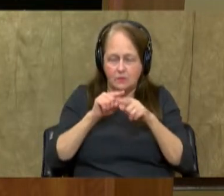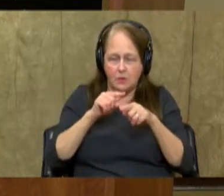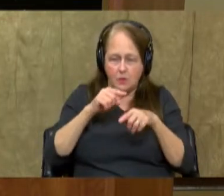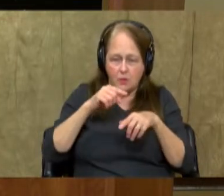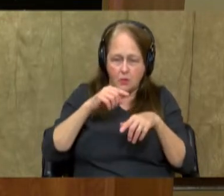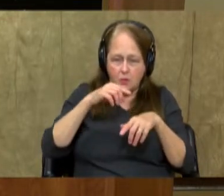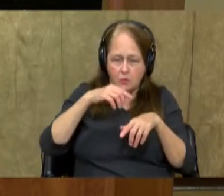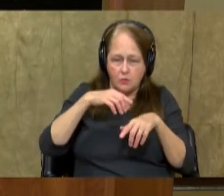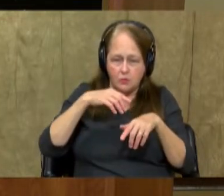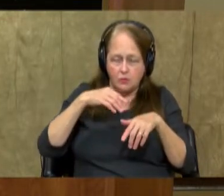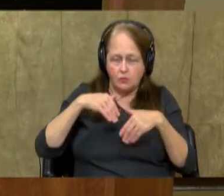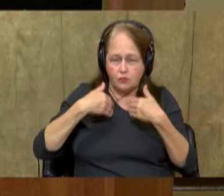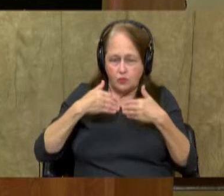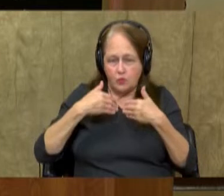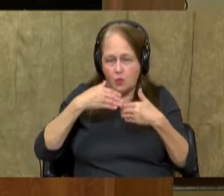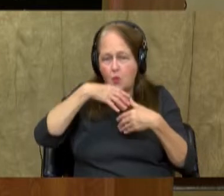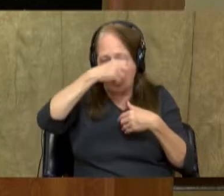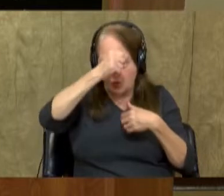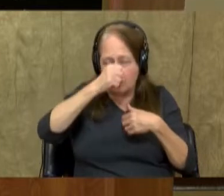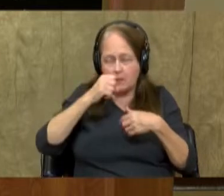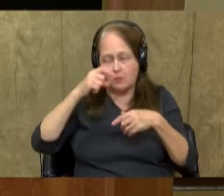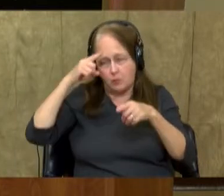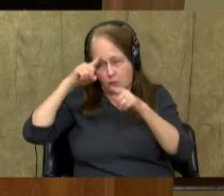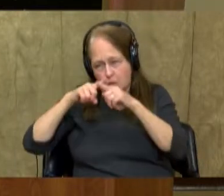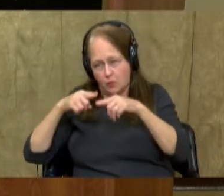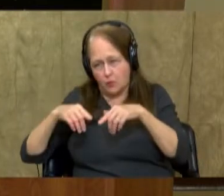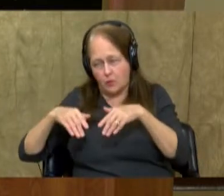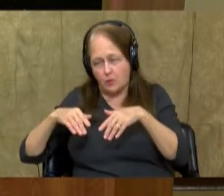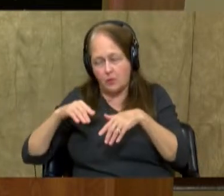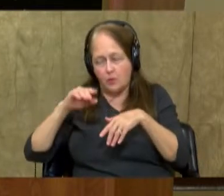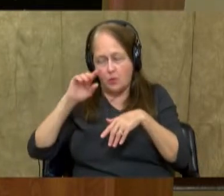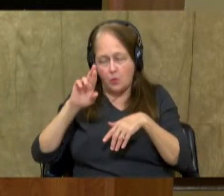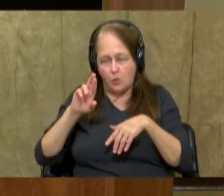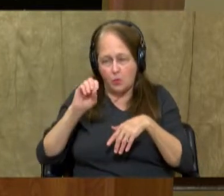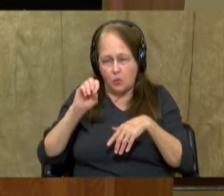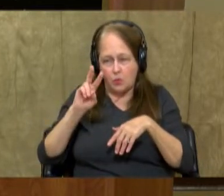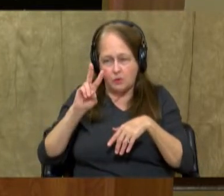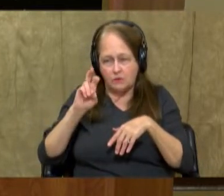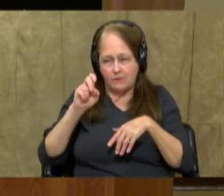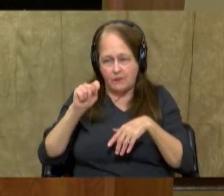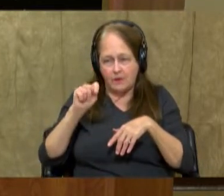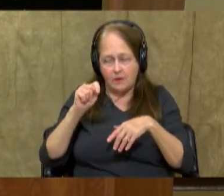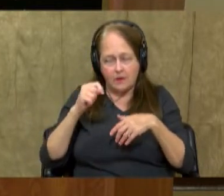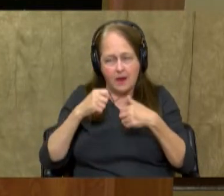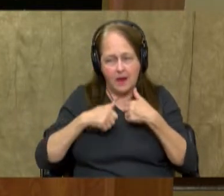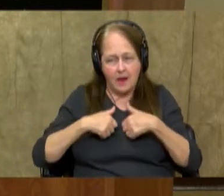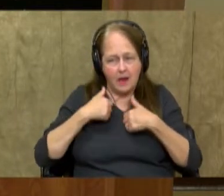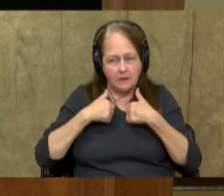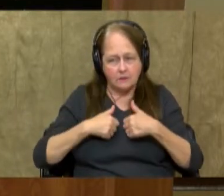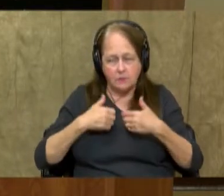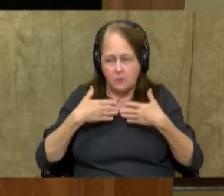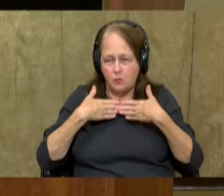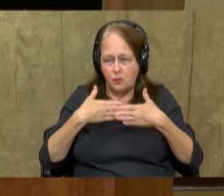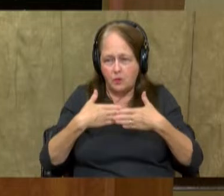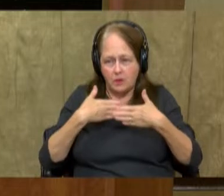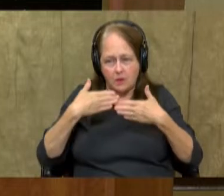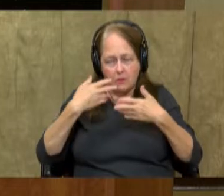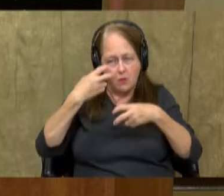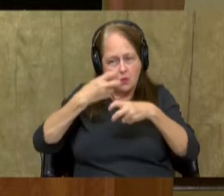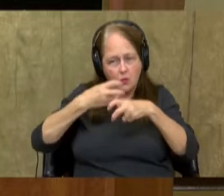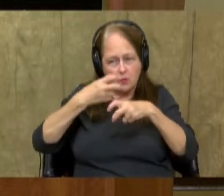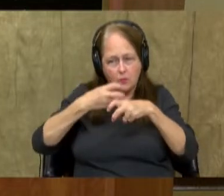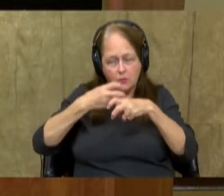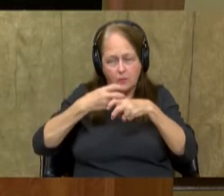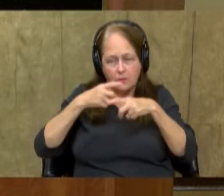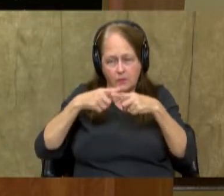brother. Roosevelt had asthma when he was young, which made breathing difficult for him. In